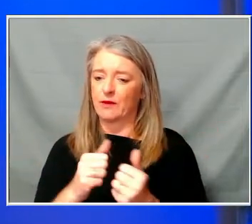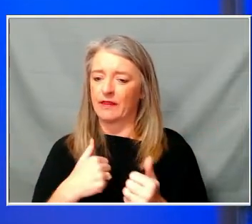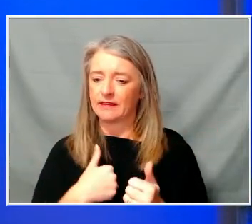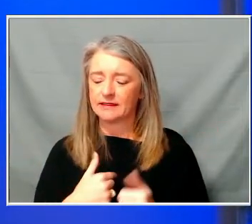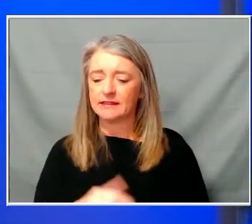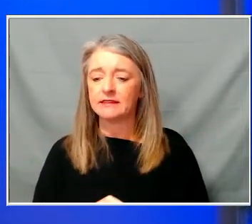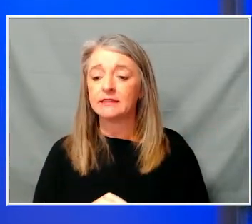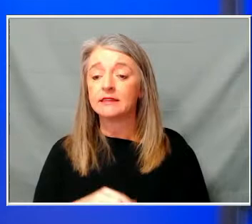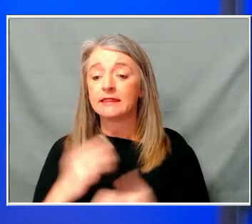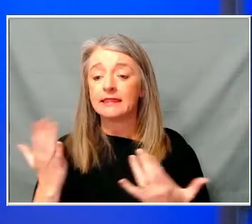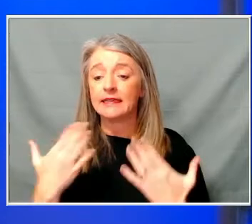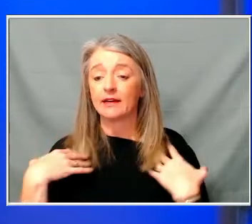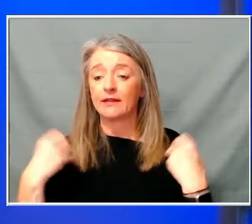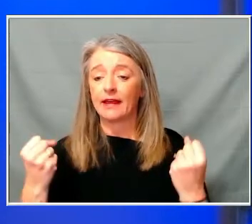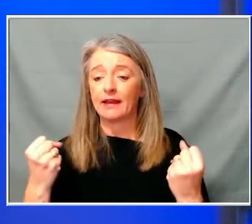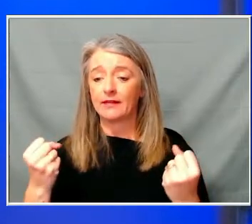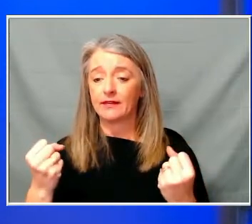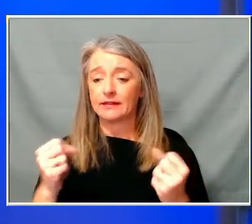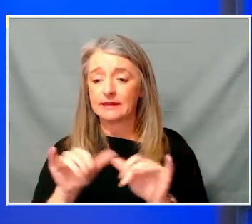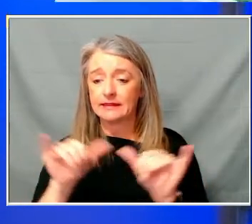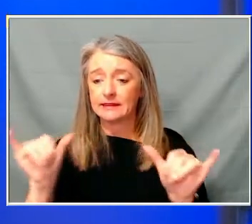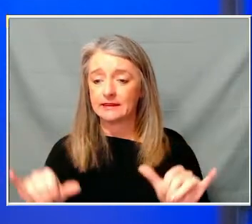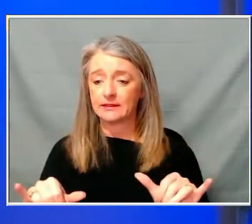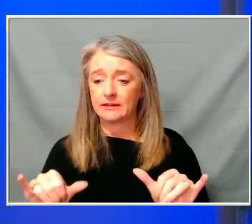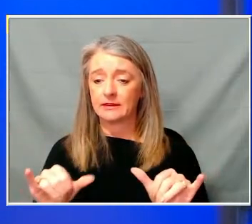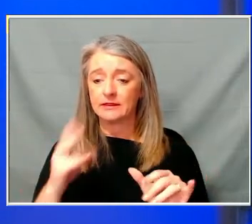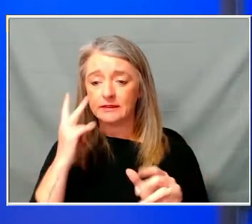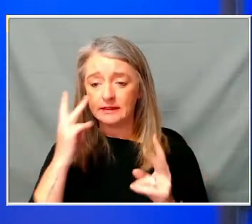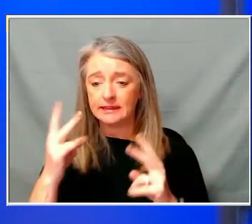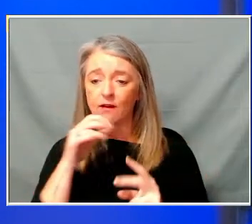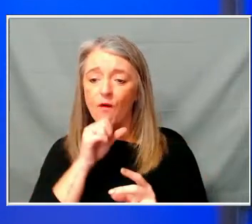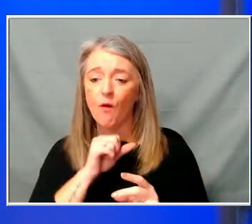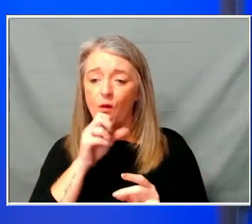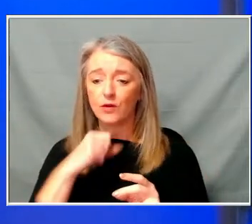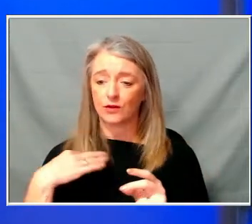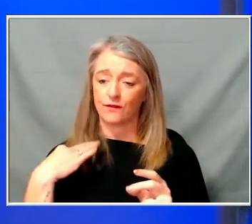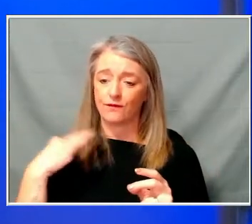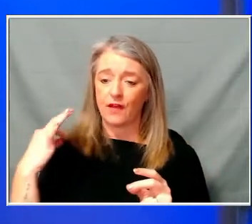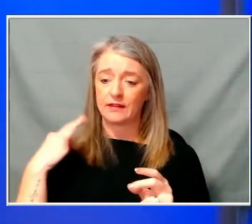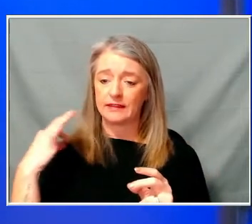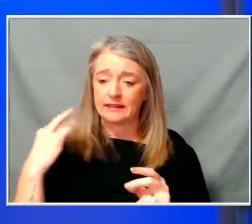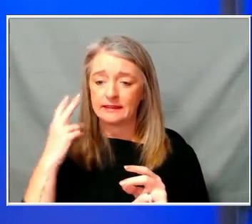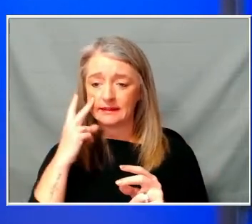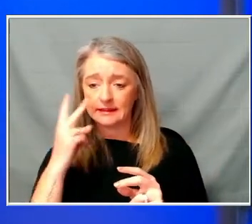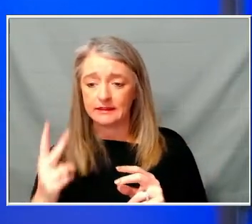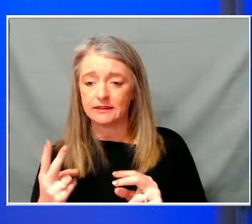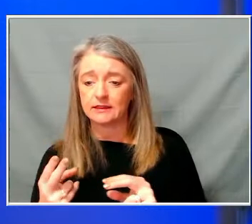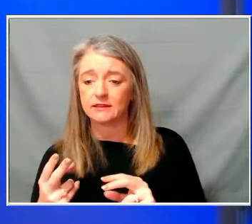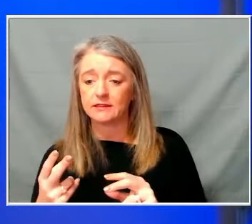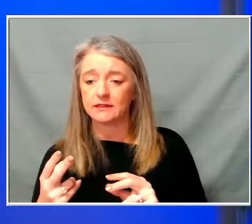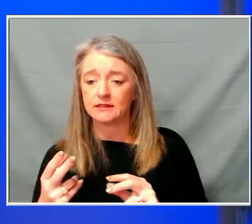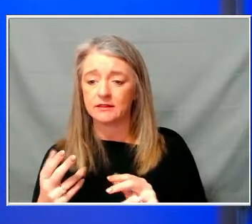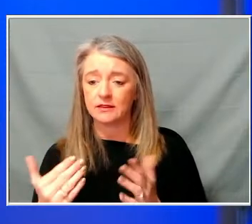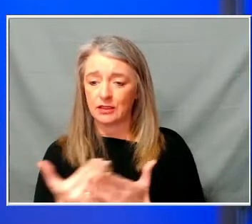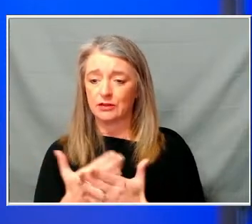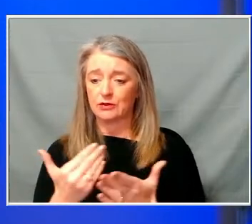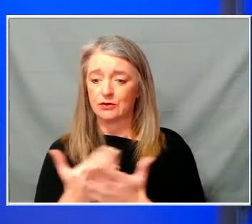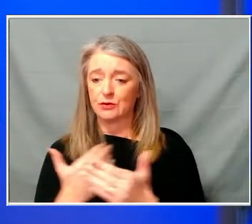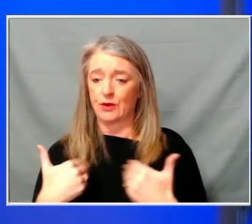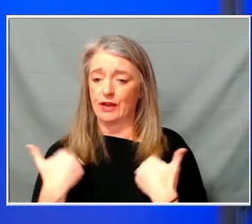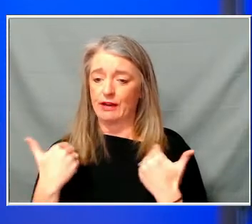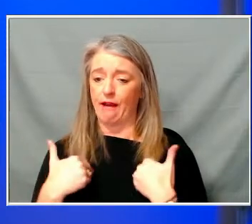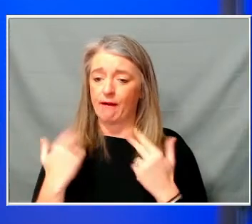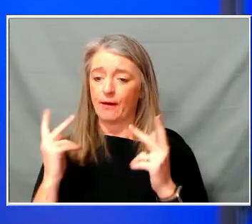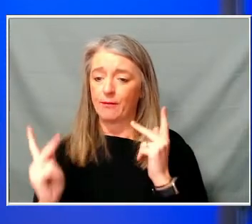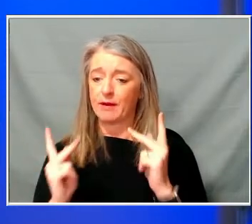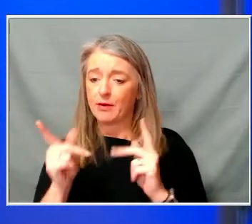health system, we noticed a significant drop in older volunteers, but saw an increase in new, younger volunteer